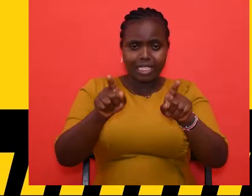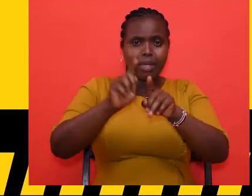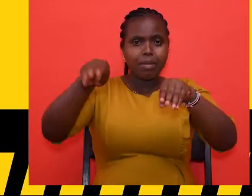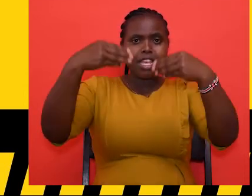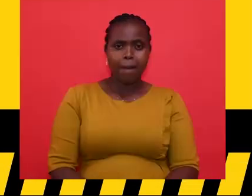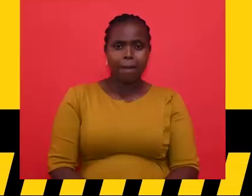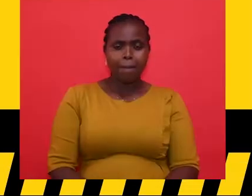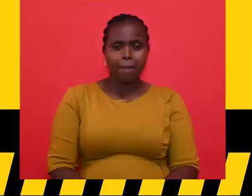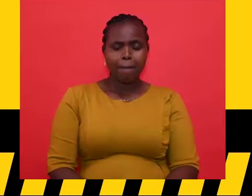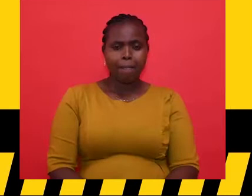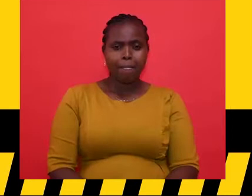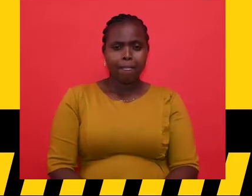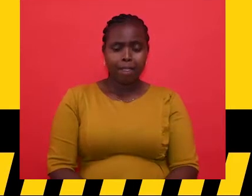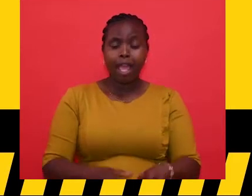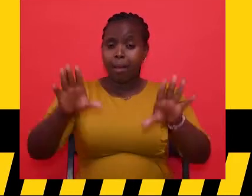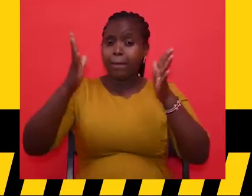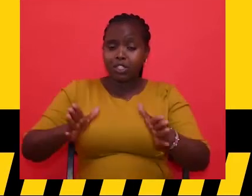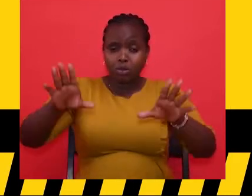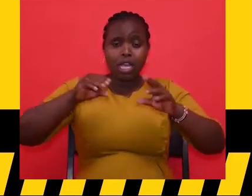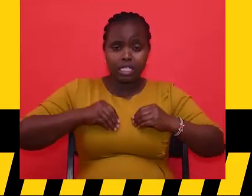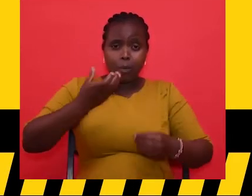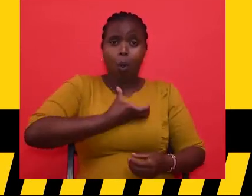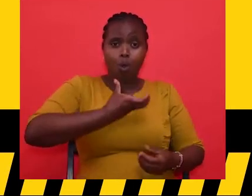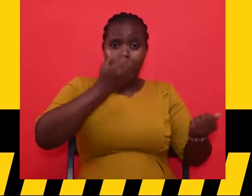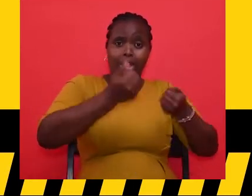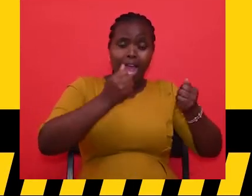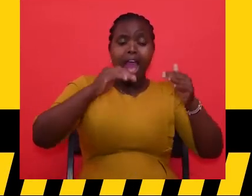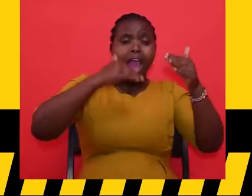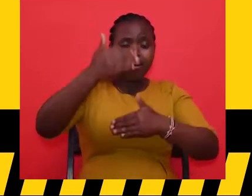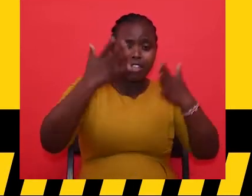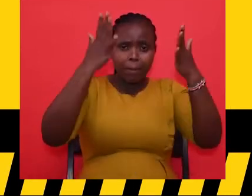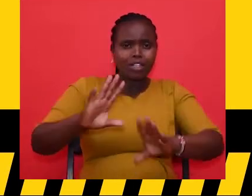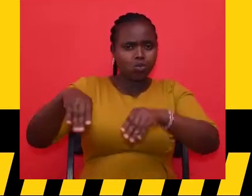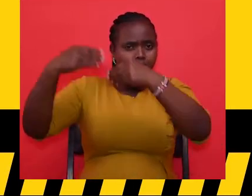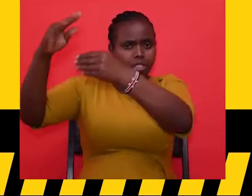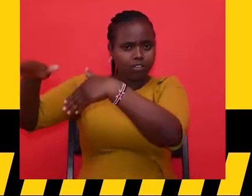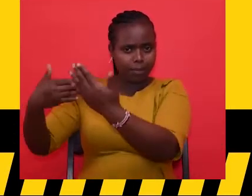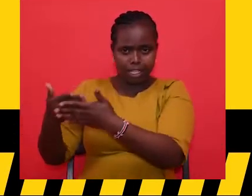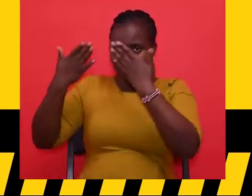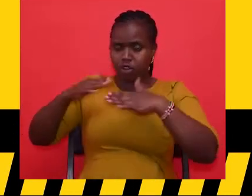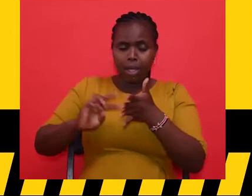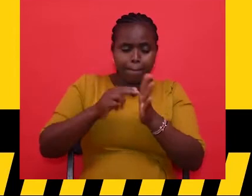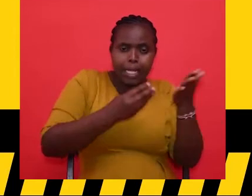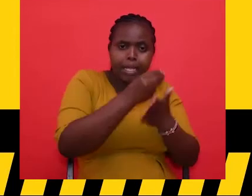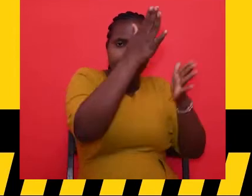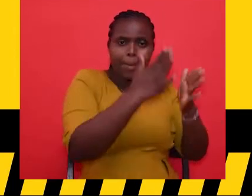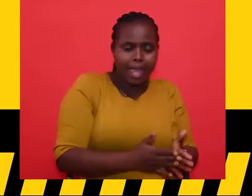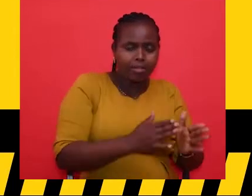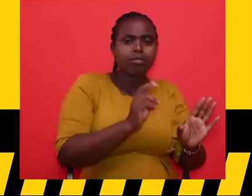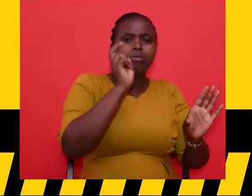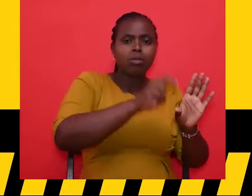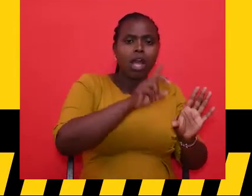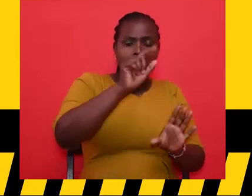application. Acceptance of ownership. After the seller has submitted their application, the buyer should log on to their TIMS account and fill in the